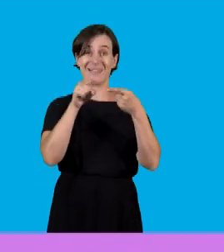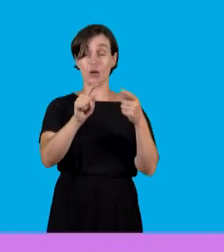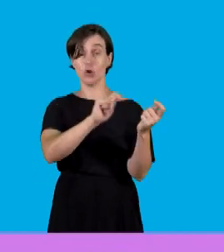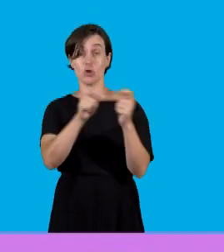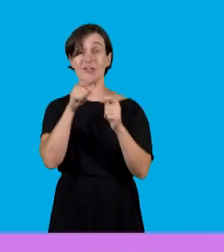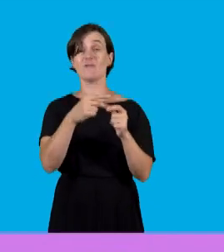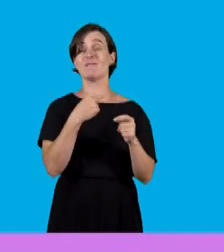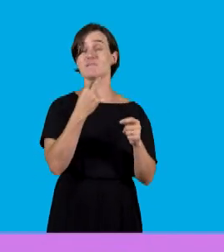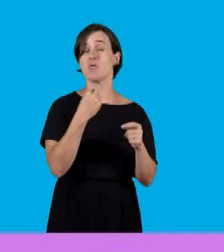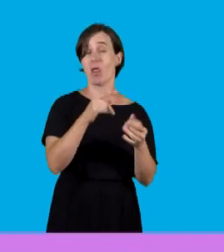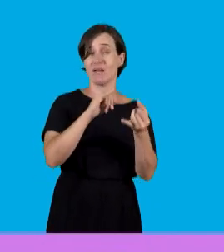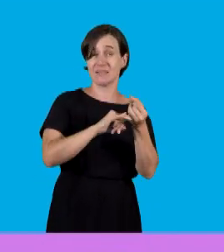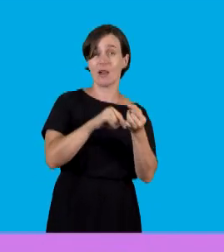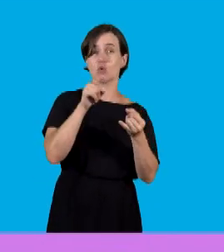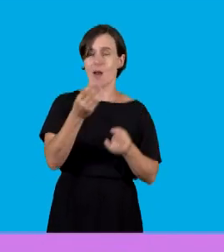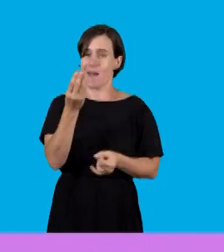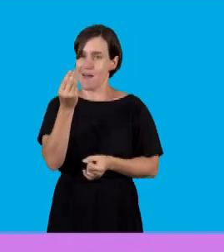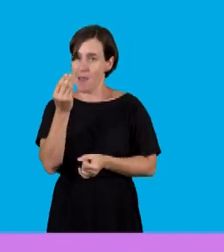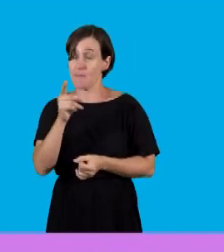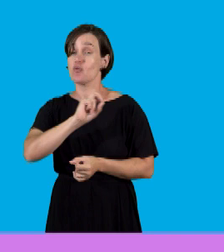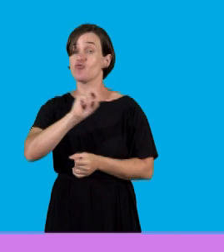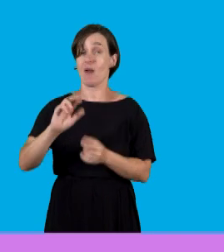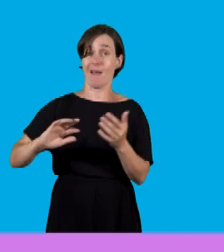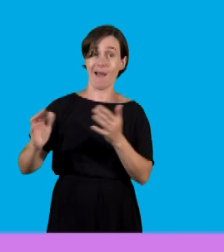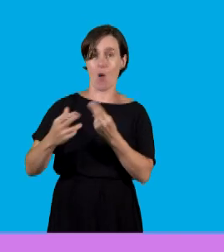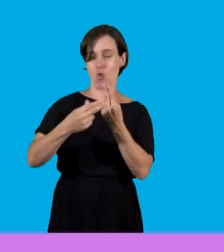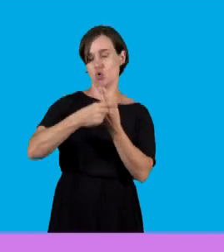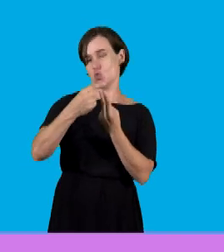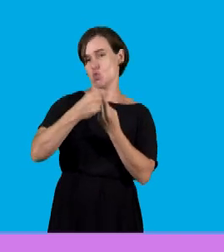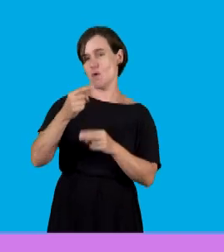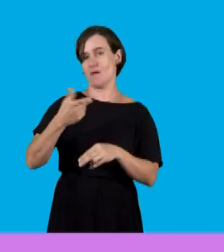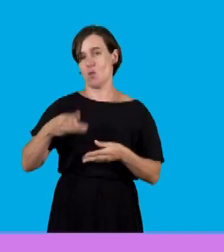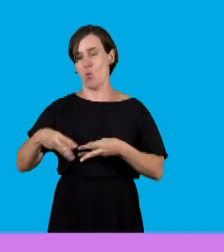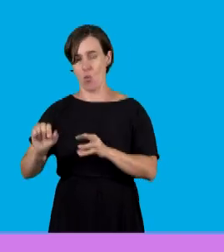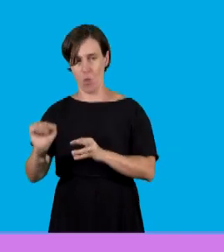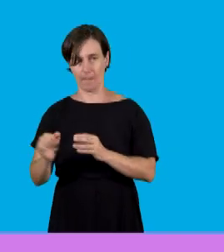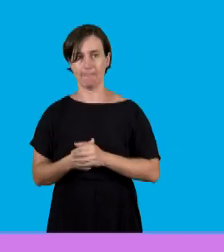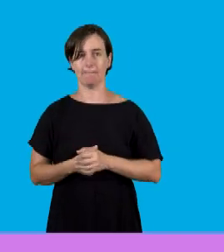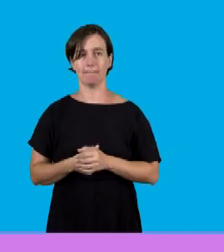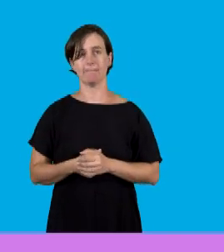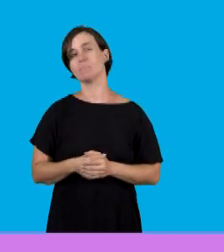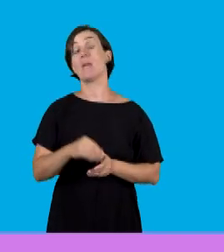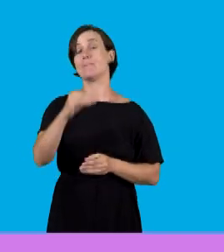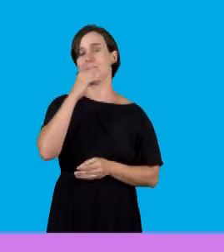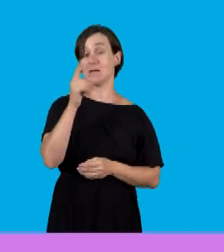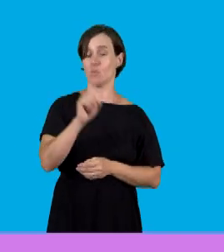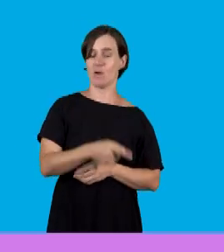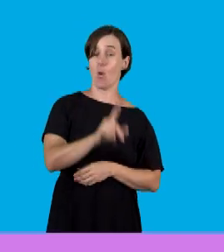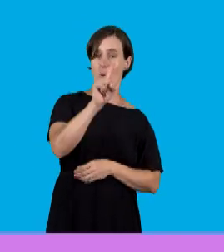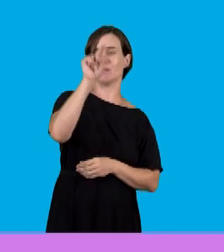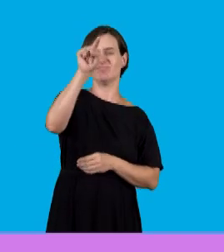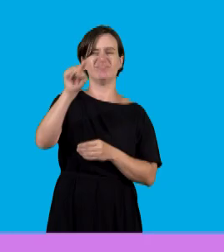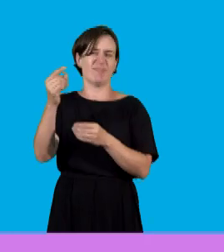following verbal scales to a number scale and write it in unit form. Remember, when you write the scale in unit form, it means it should